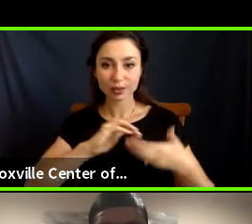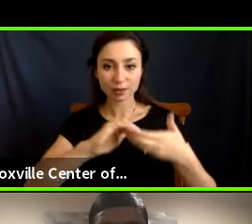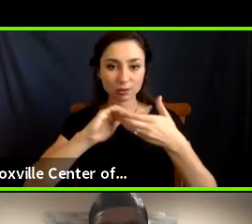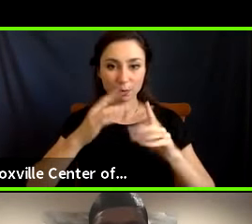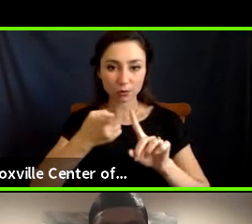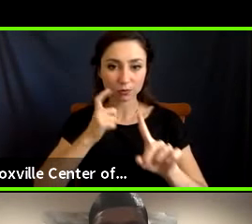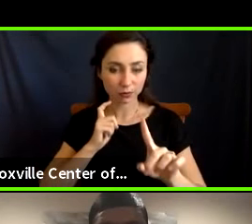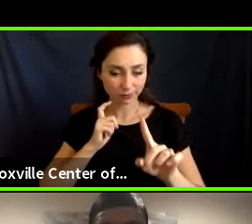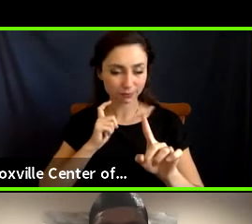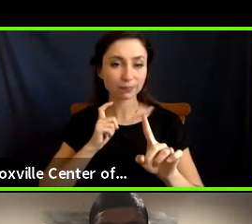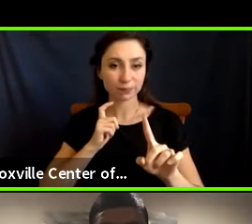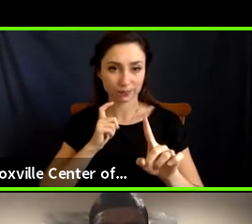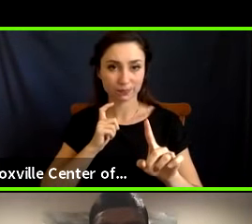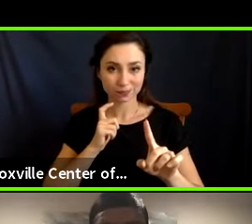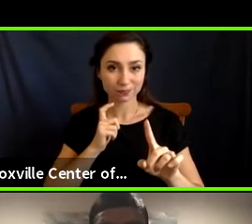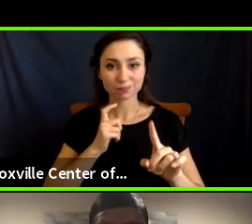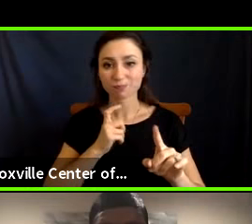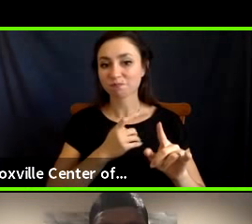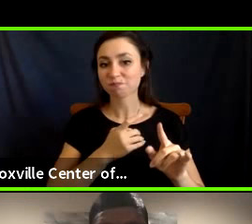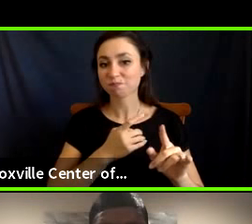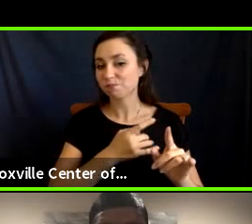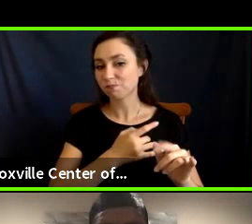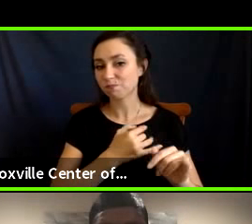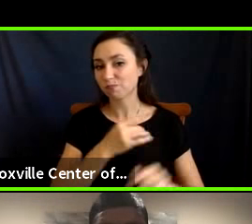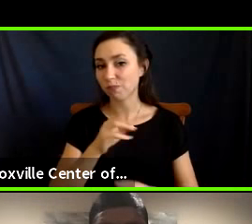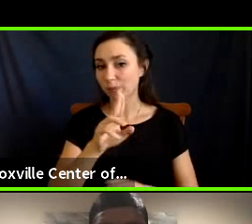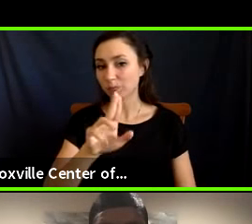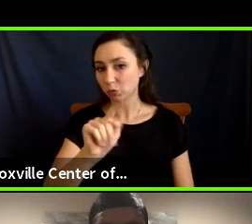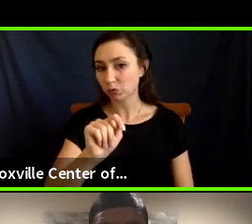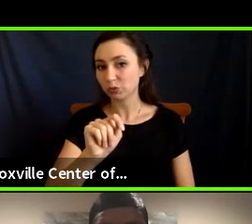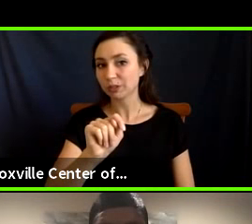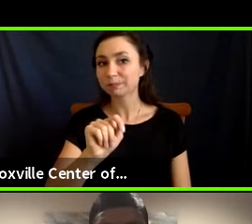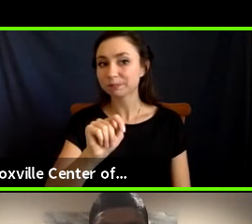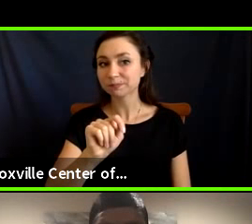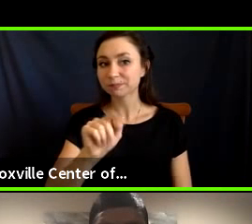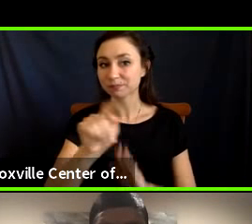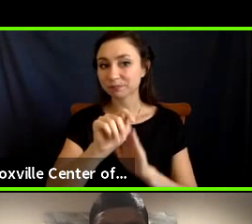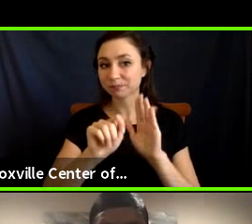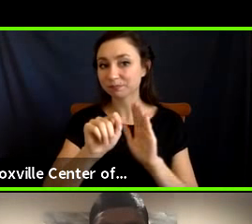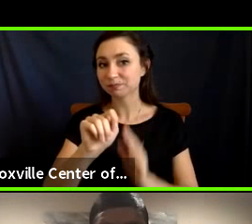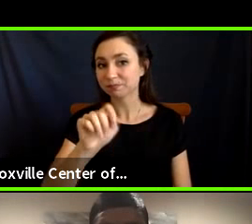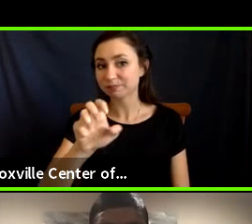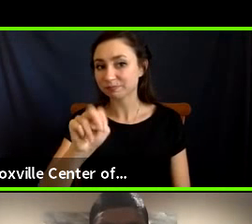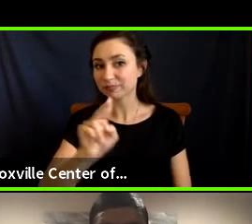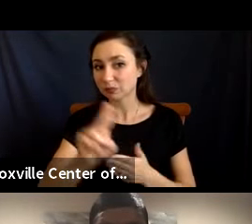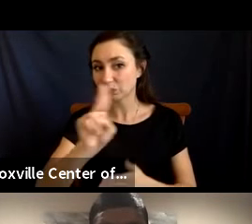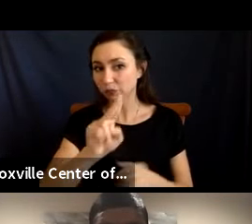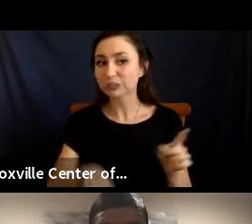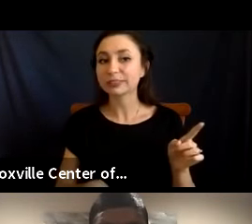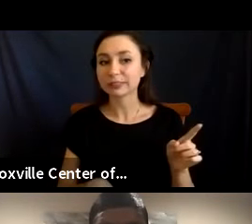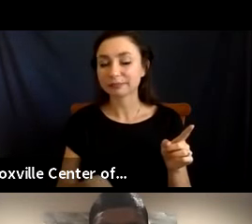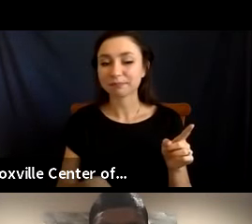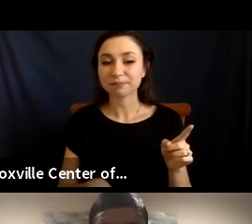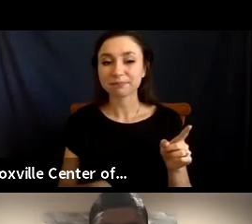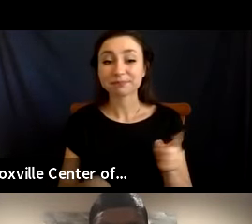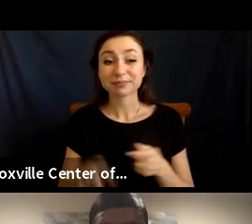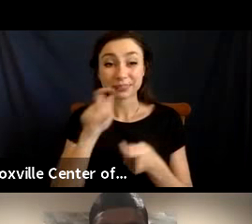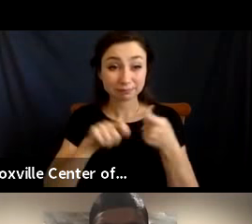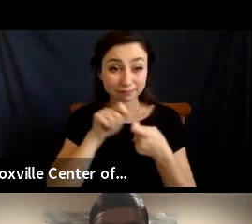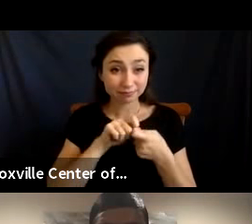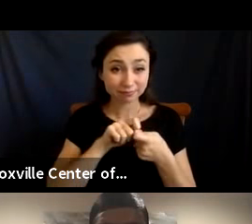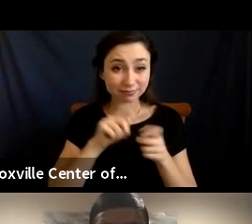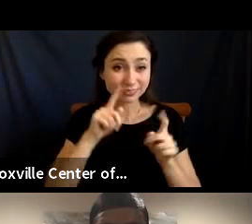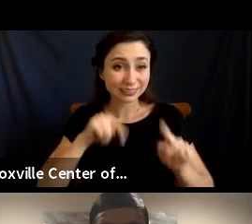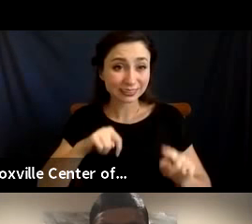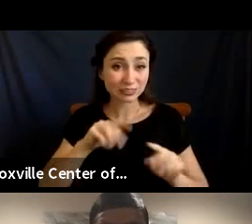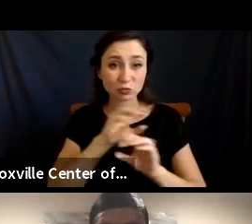from the campus have to tell us during this call as well. But the specific answer is there is no